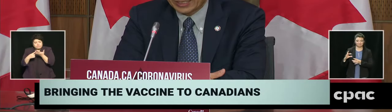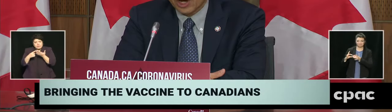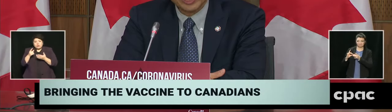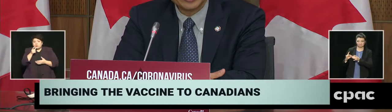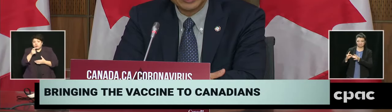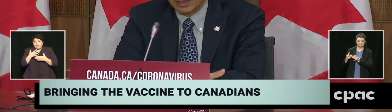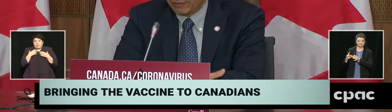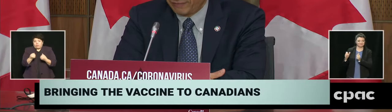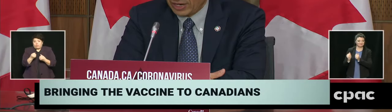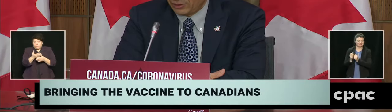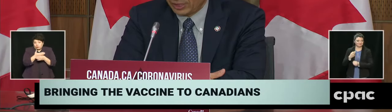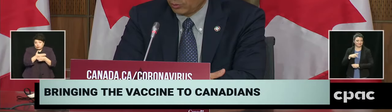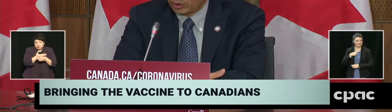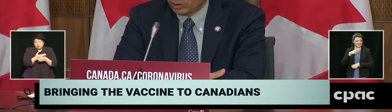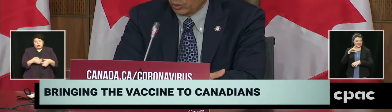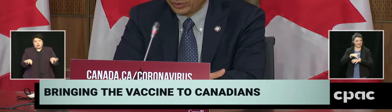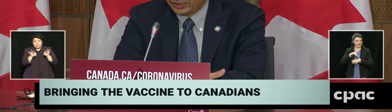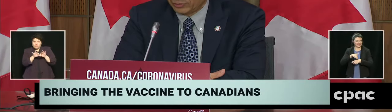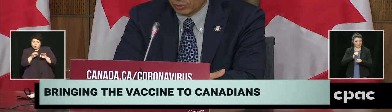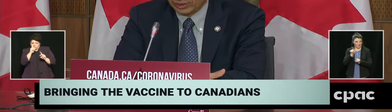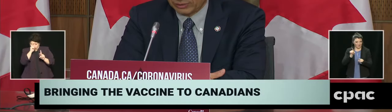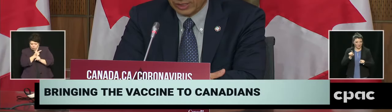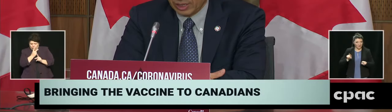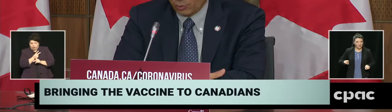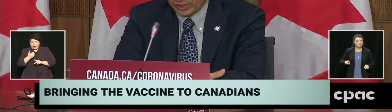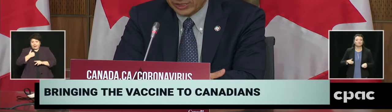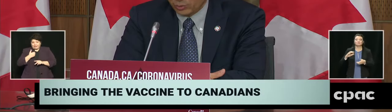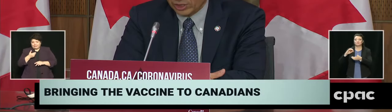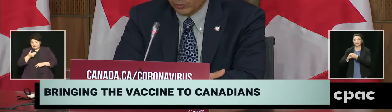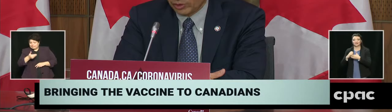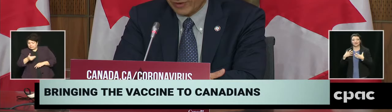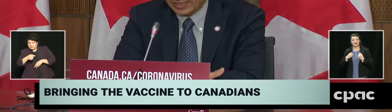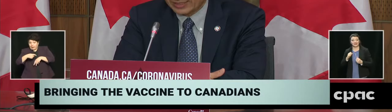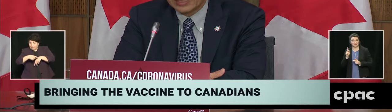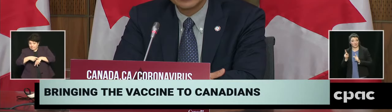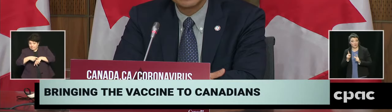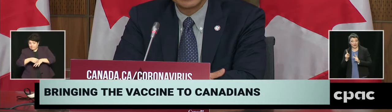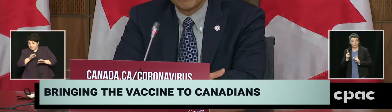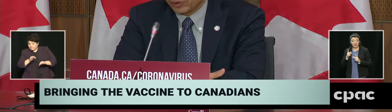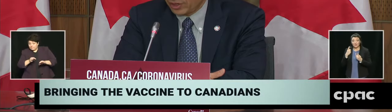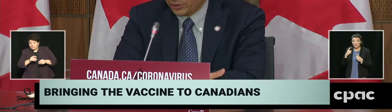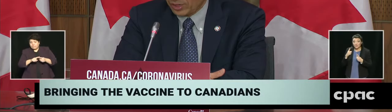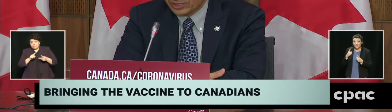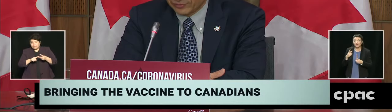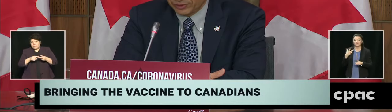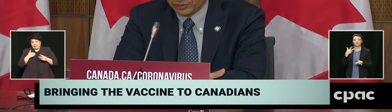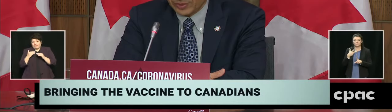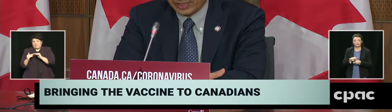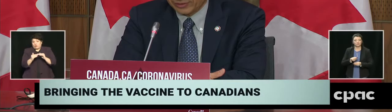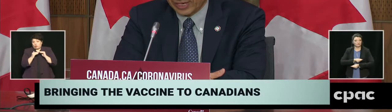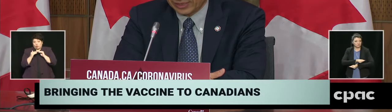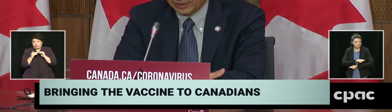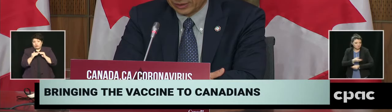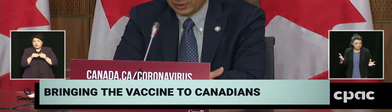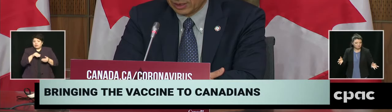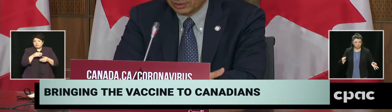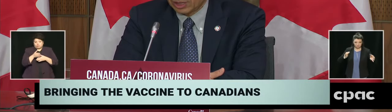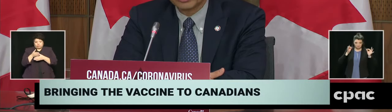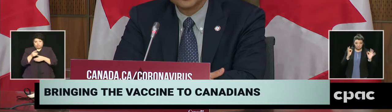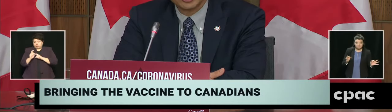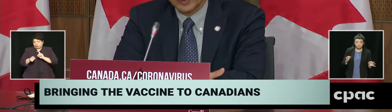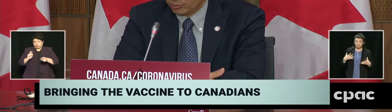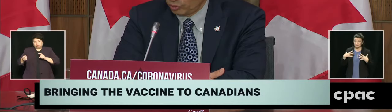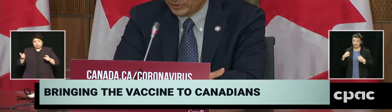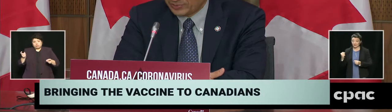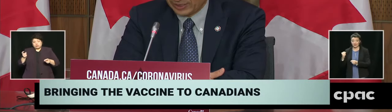there is a timely, fair, and well-coordinated rollout once 1 or more vaccines have been authorized for use by Health Canada.